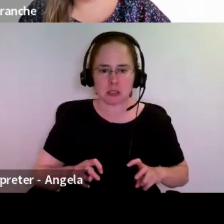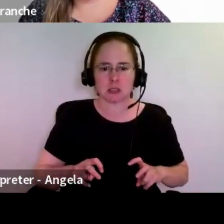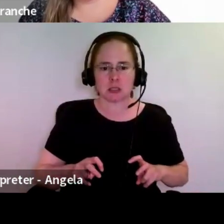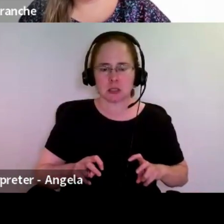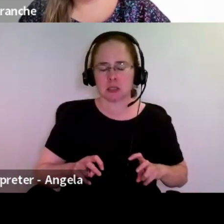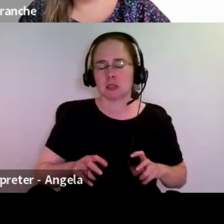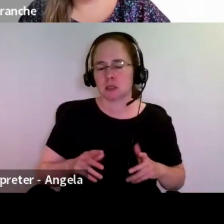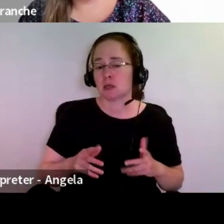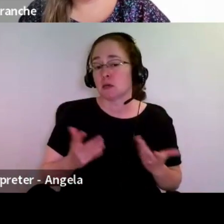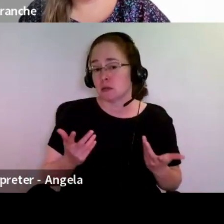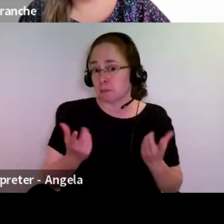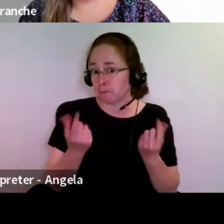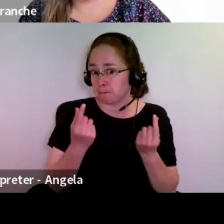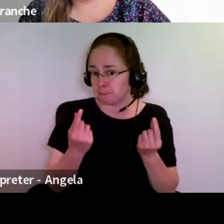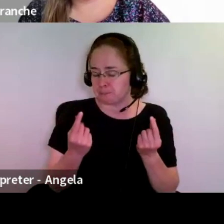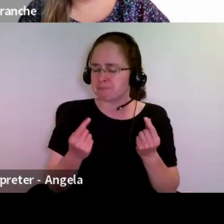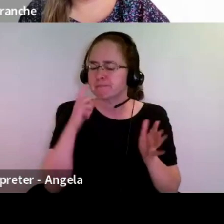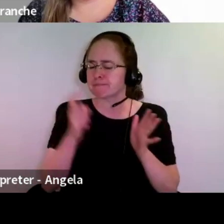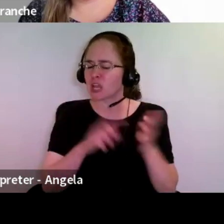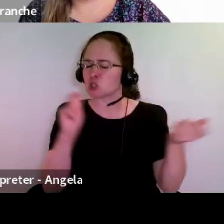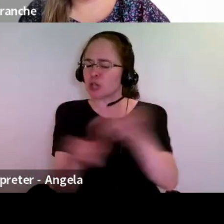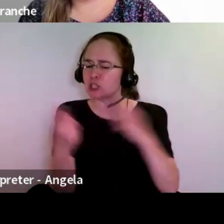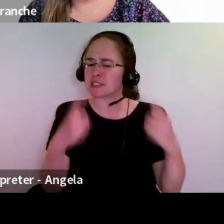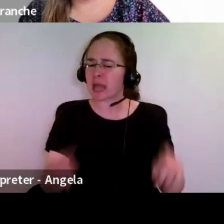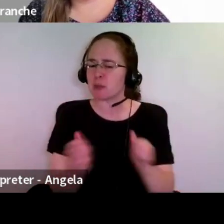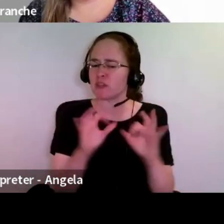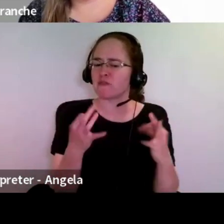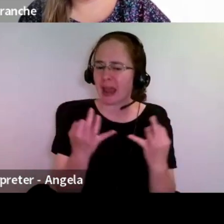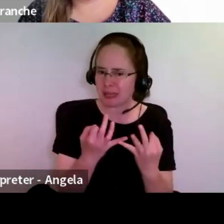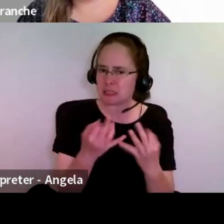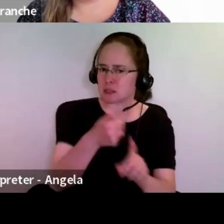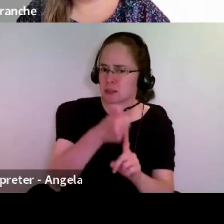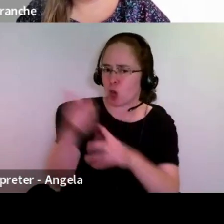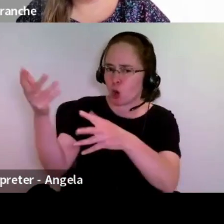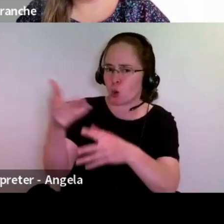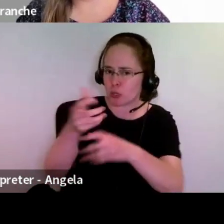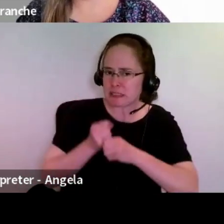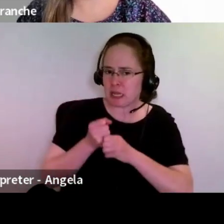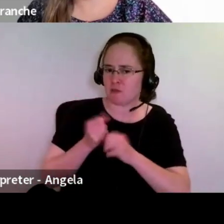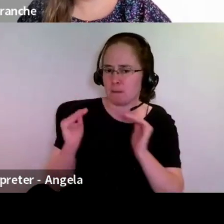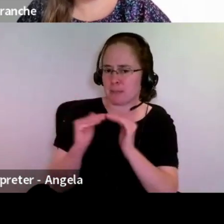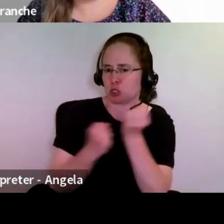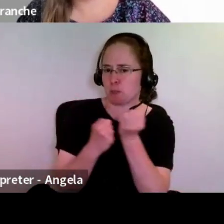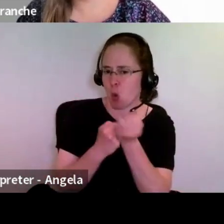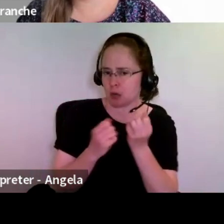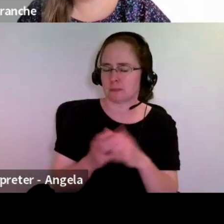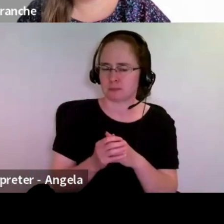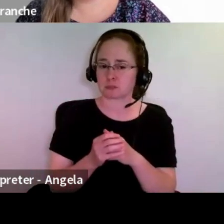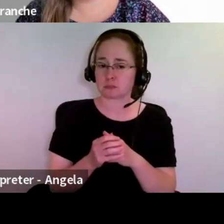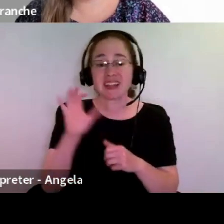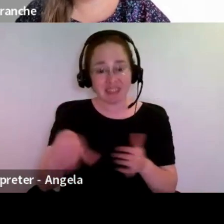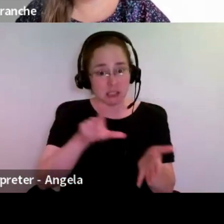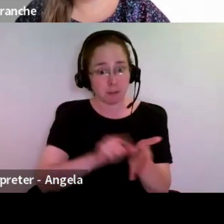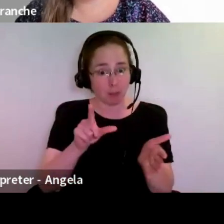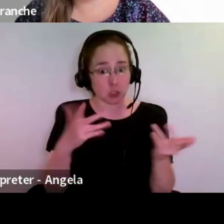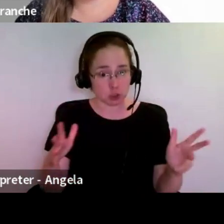to look at the changes that happen for families that receive peer support. And so that's a published work